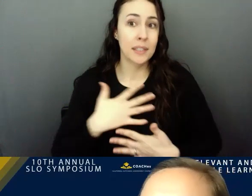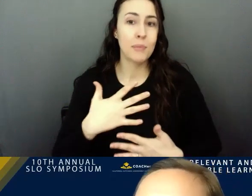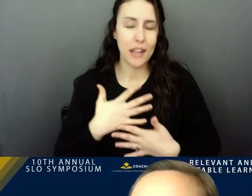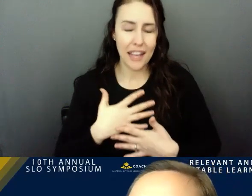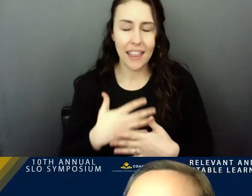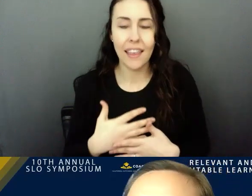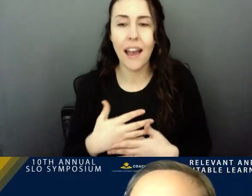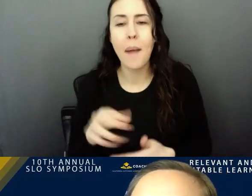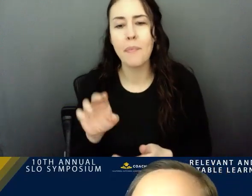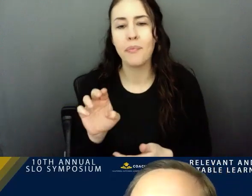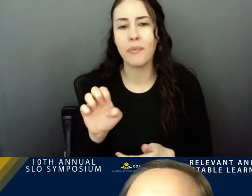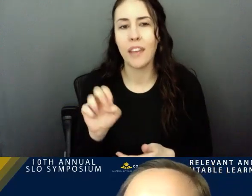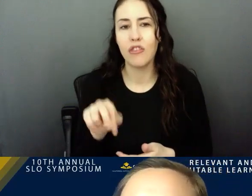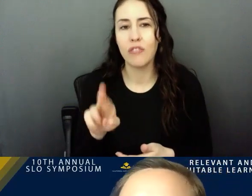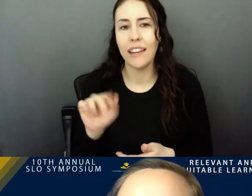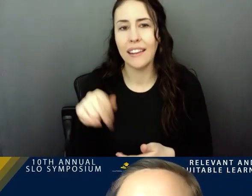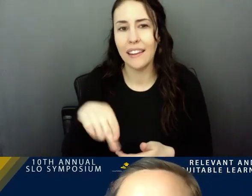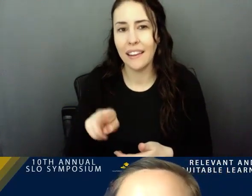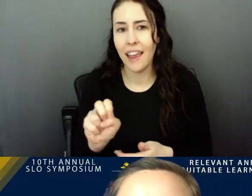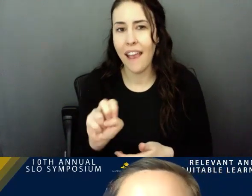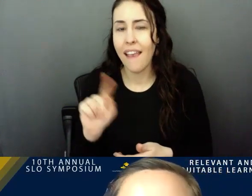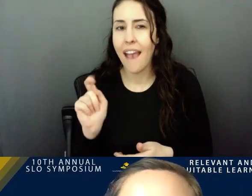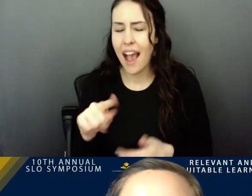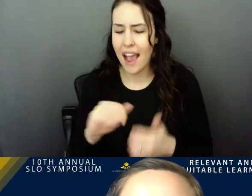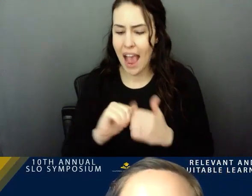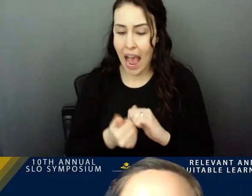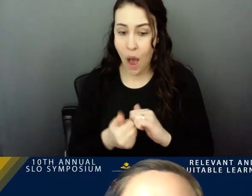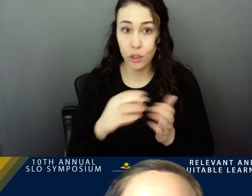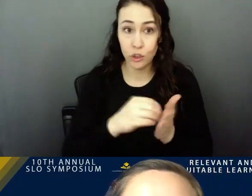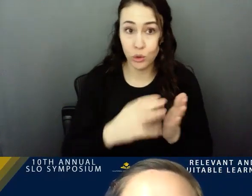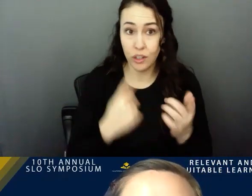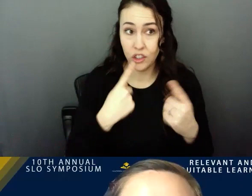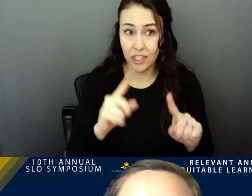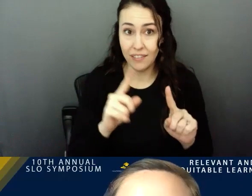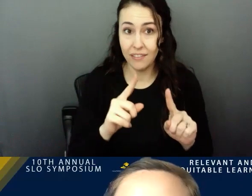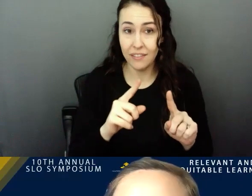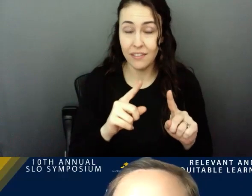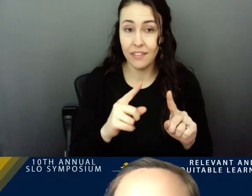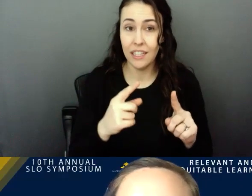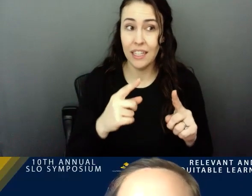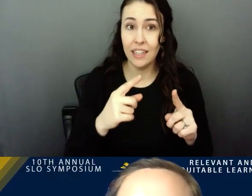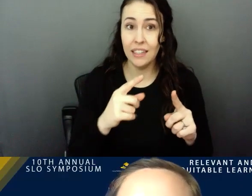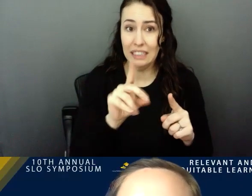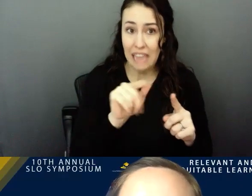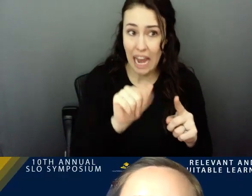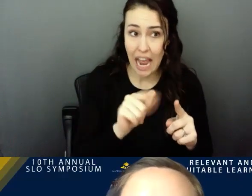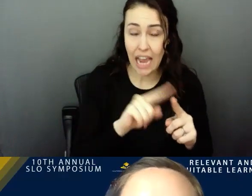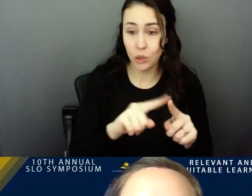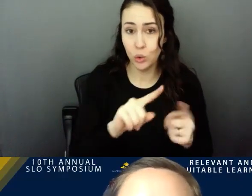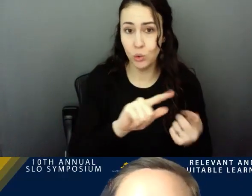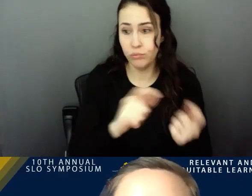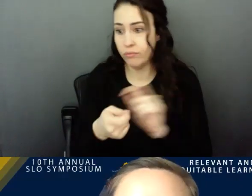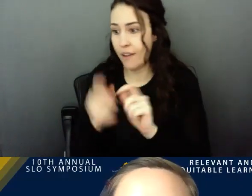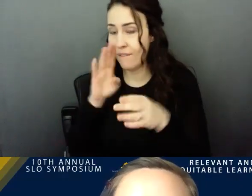asked in the chat, how do we move from student achievement success data to focusing on learning? Student success data does